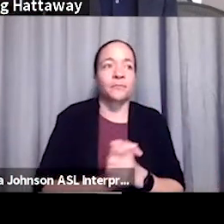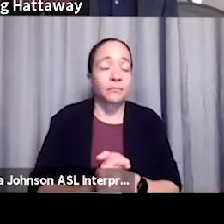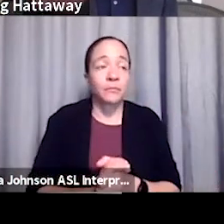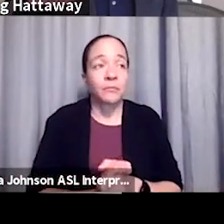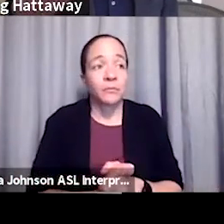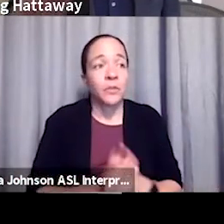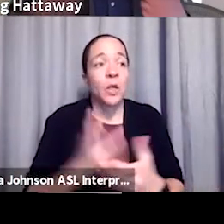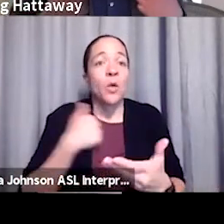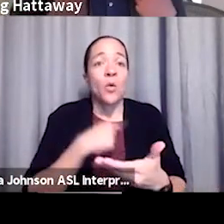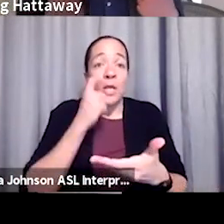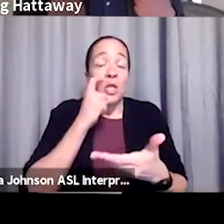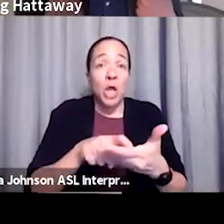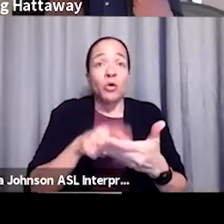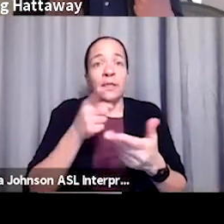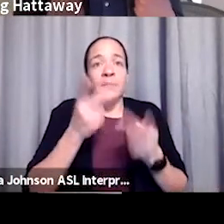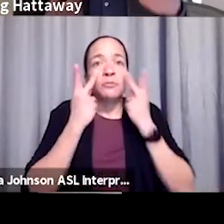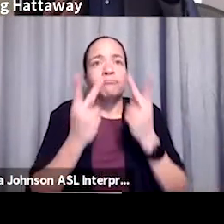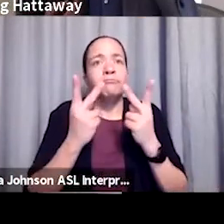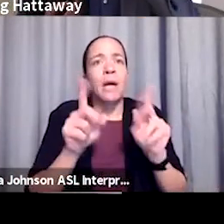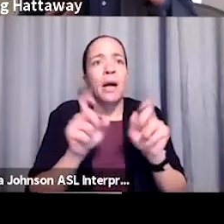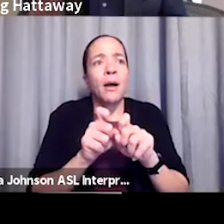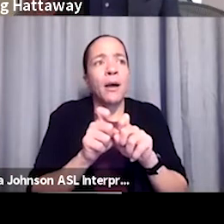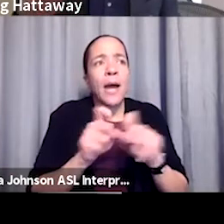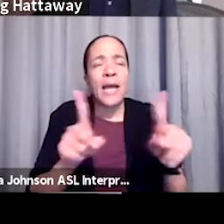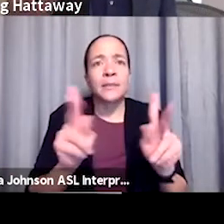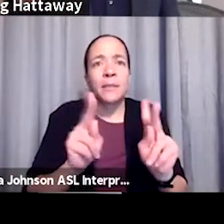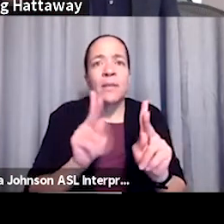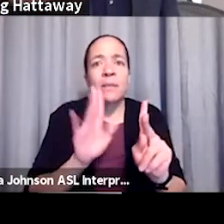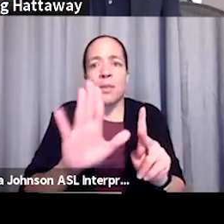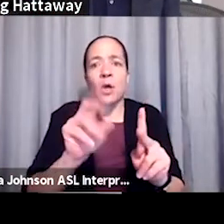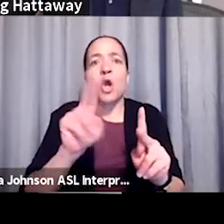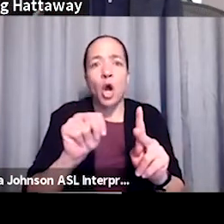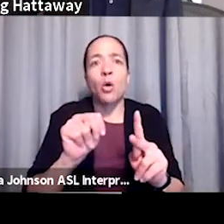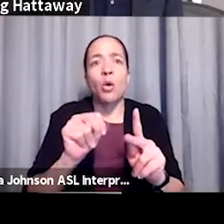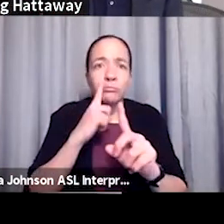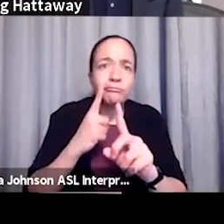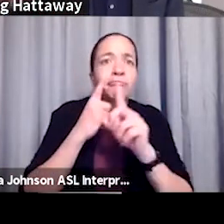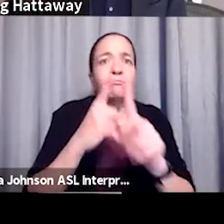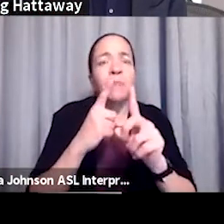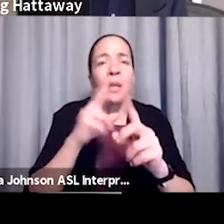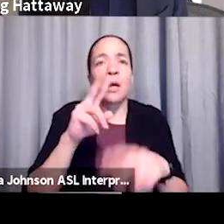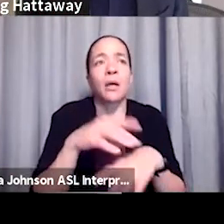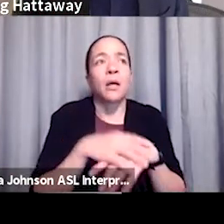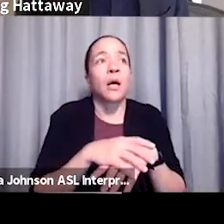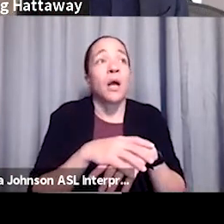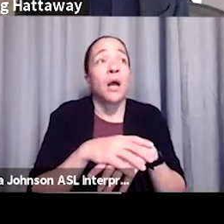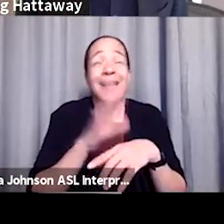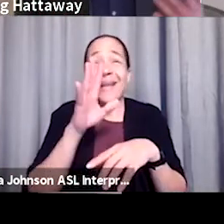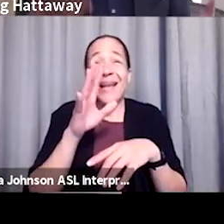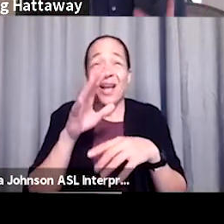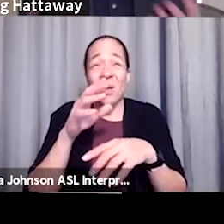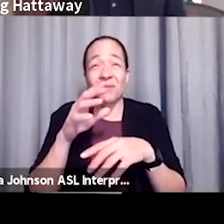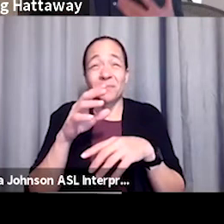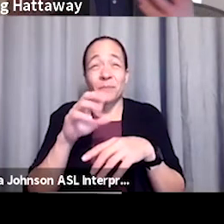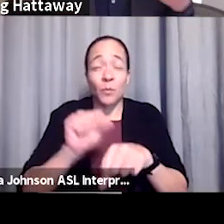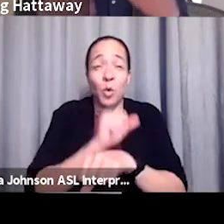in asking people about their own aspirations and values, hardworking was one of, like, and that comes out all the time in